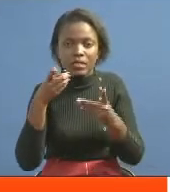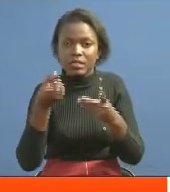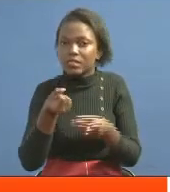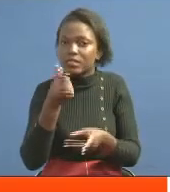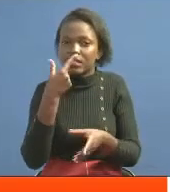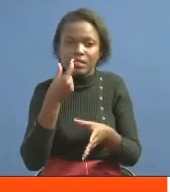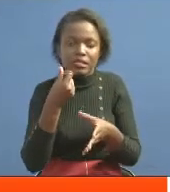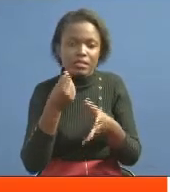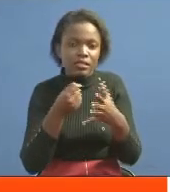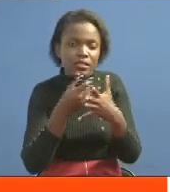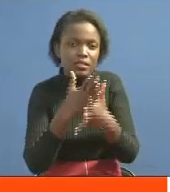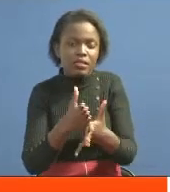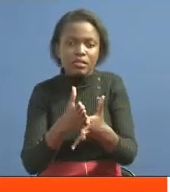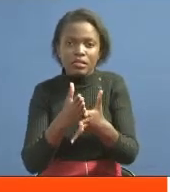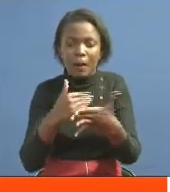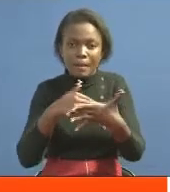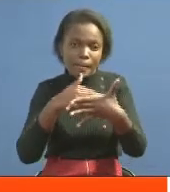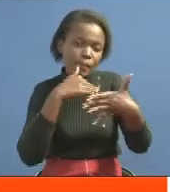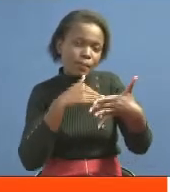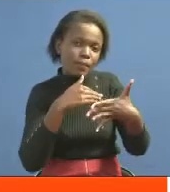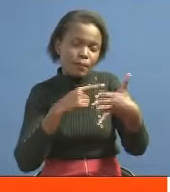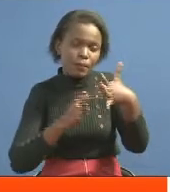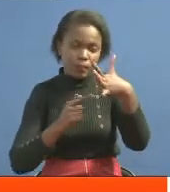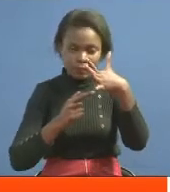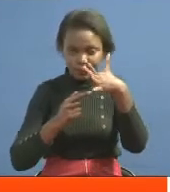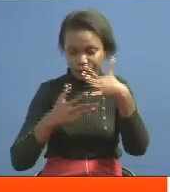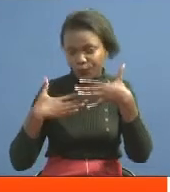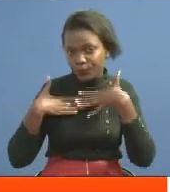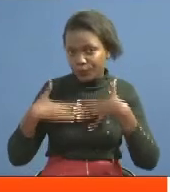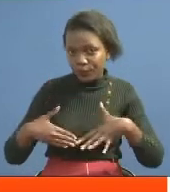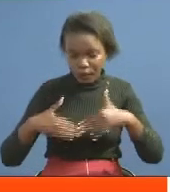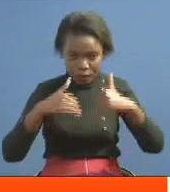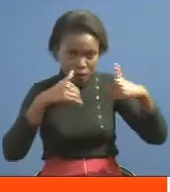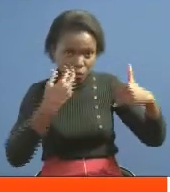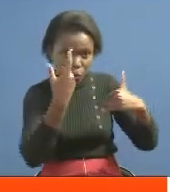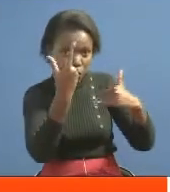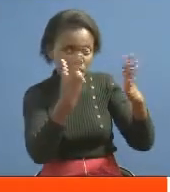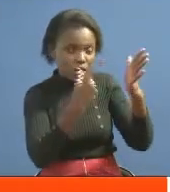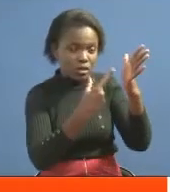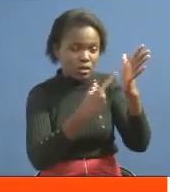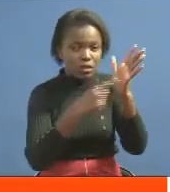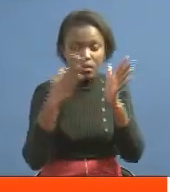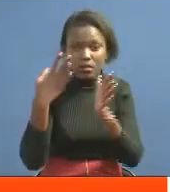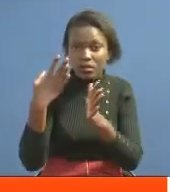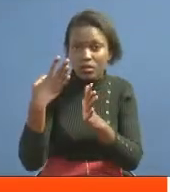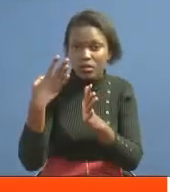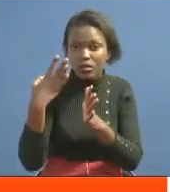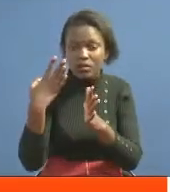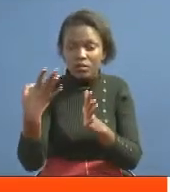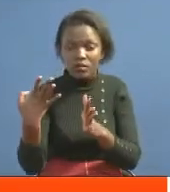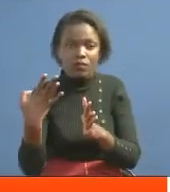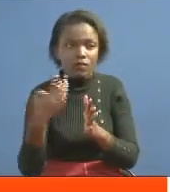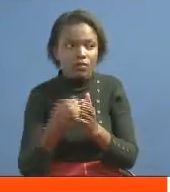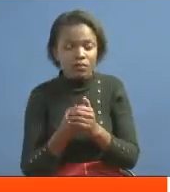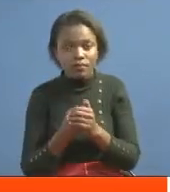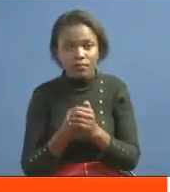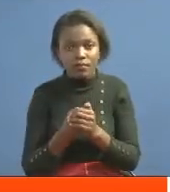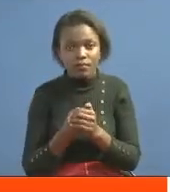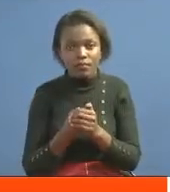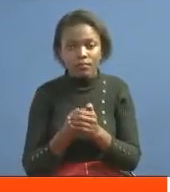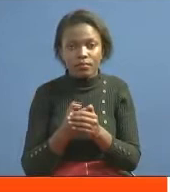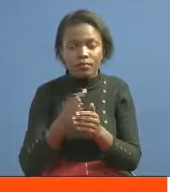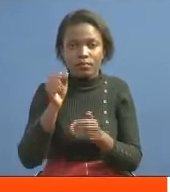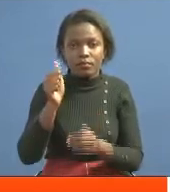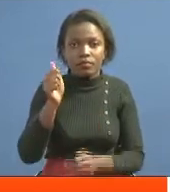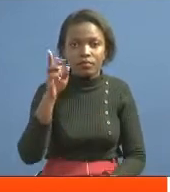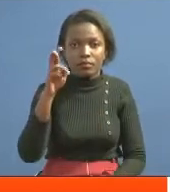but not before the Ministry of Health parted with 145 million in tax revenues. Sarah